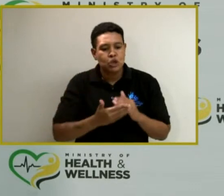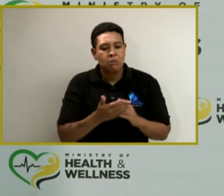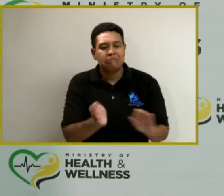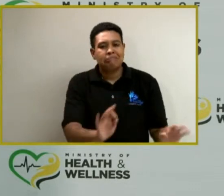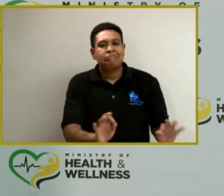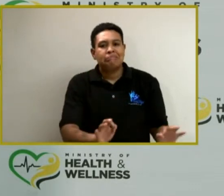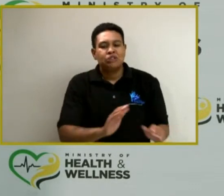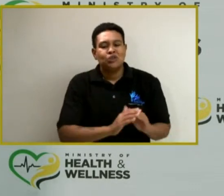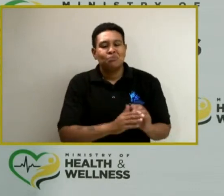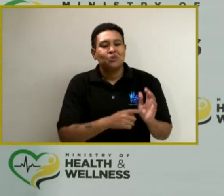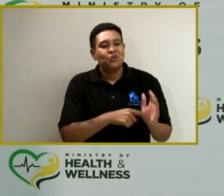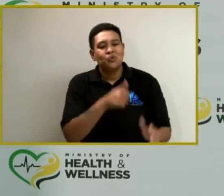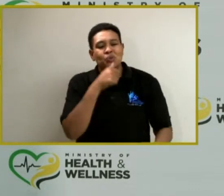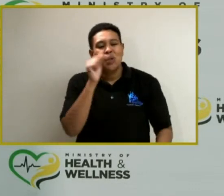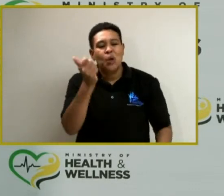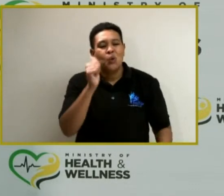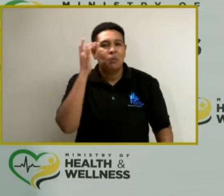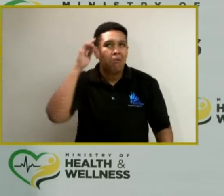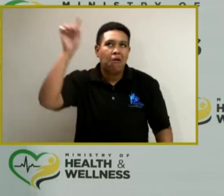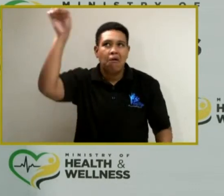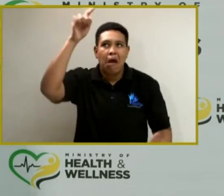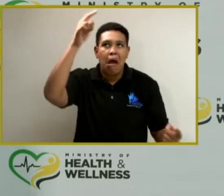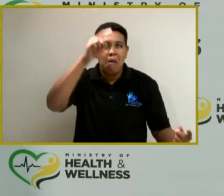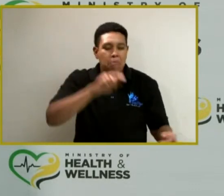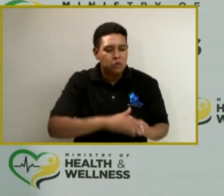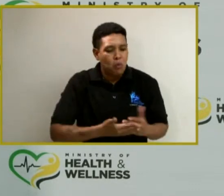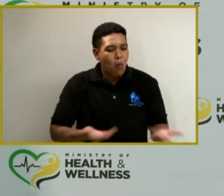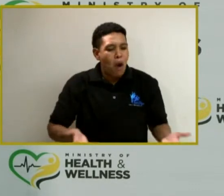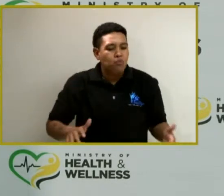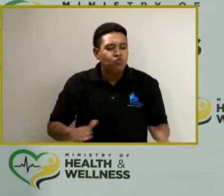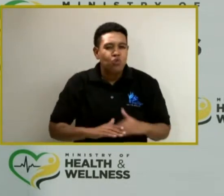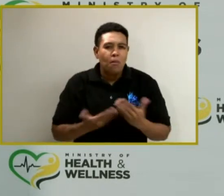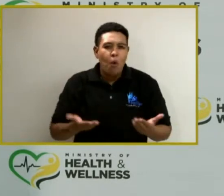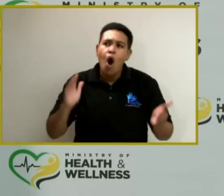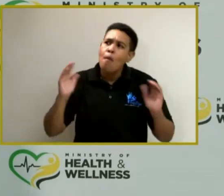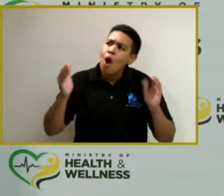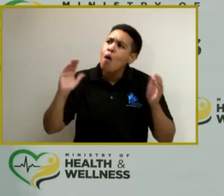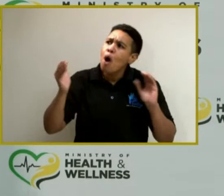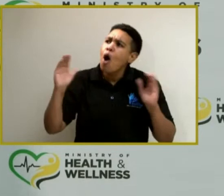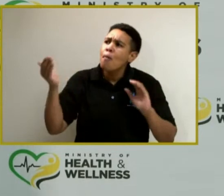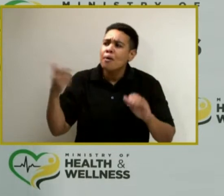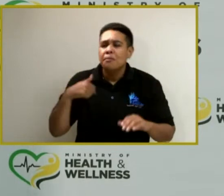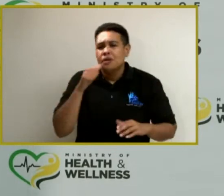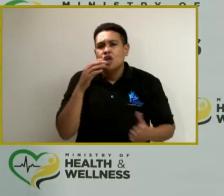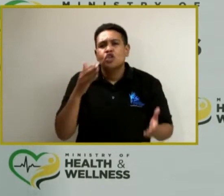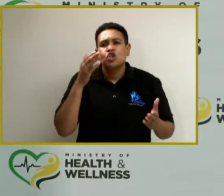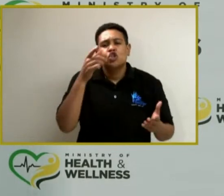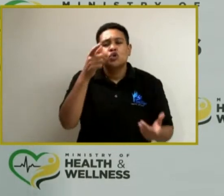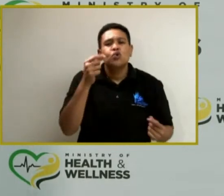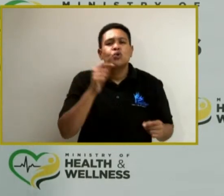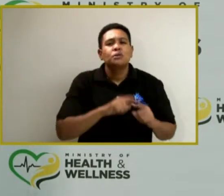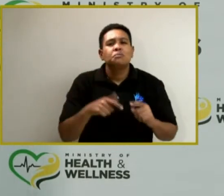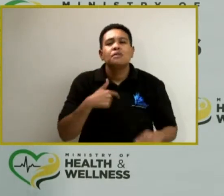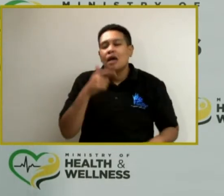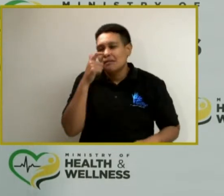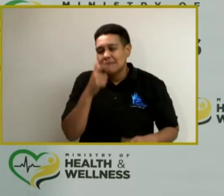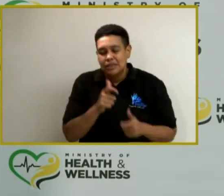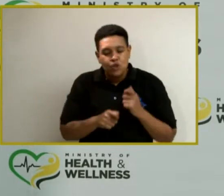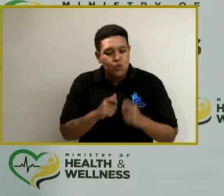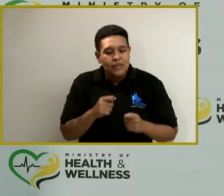and why we are not doing what we should be doing. And I'm not suggesting that you are doing that, but I've seen the